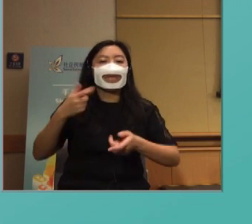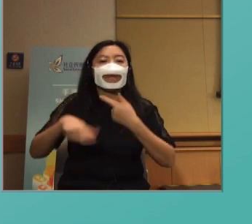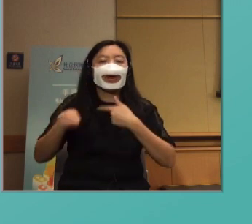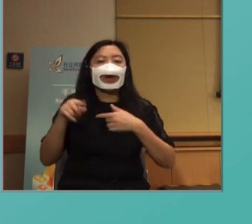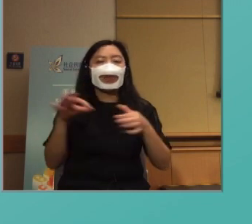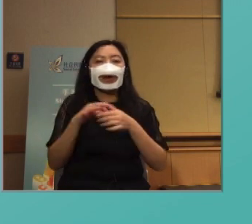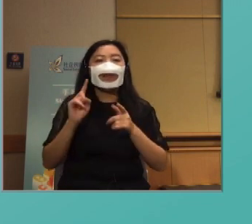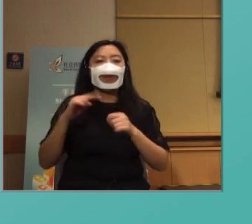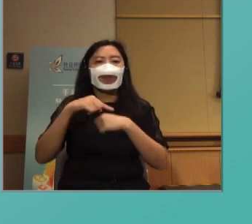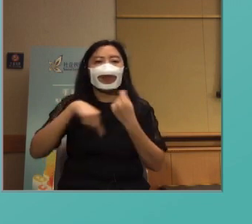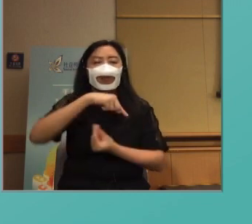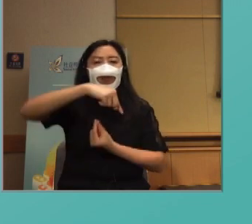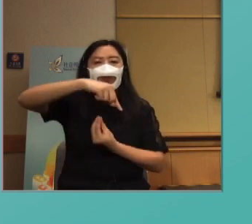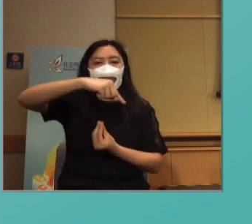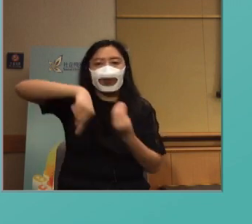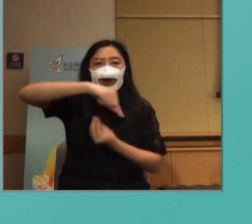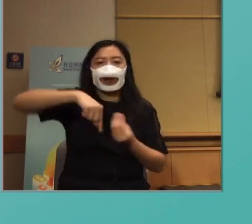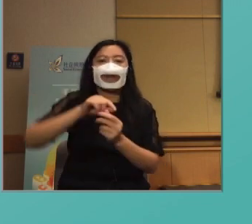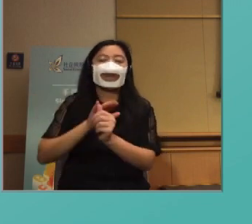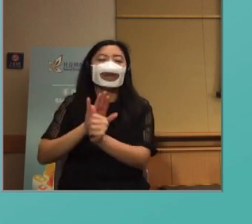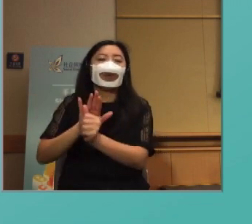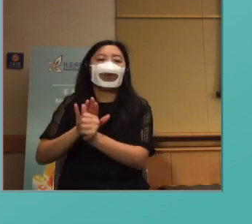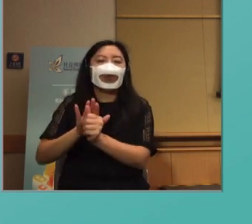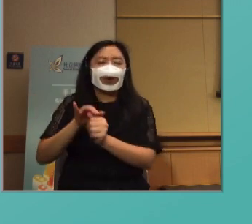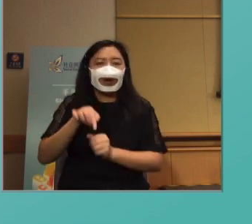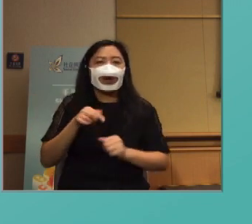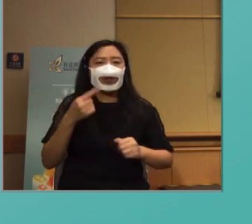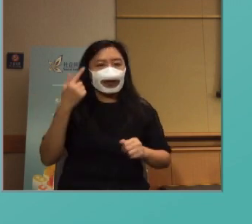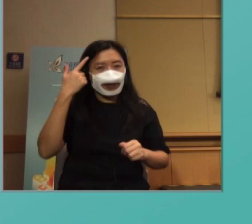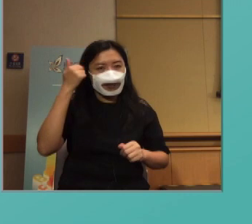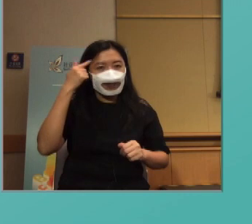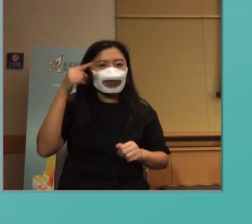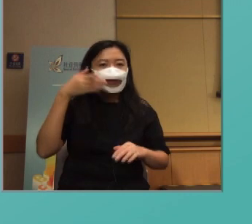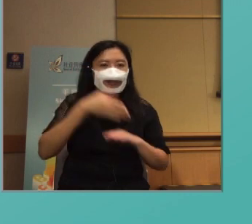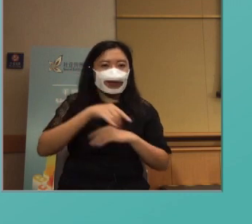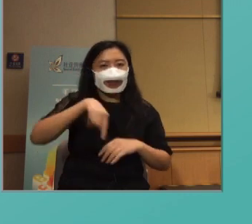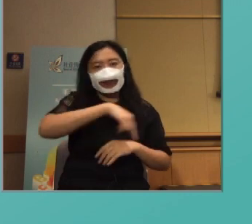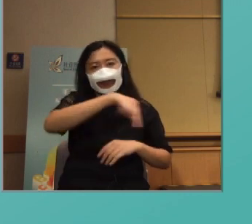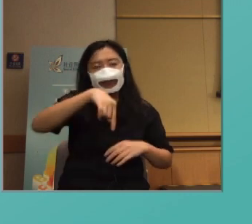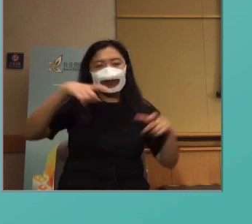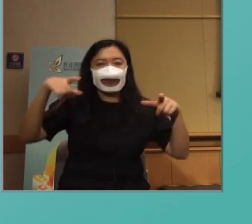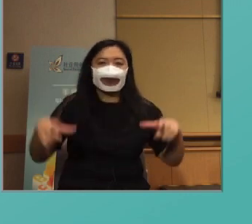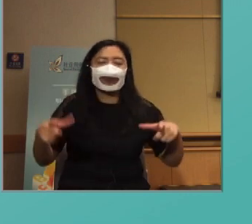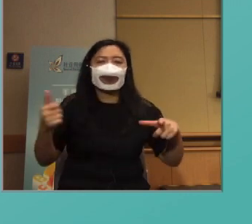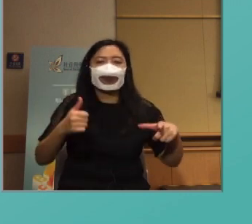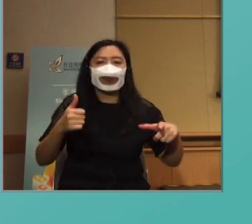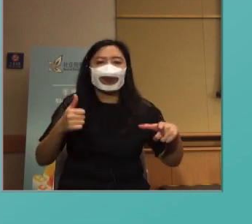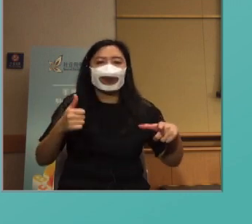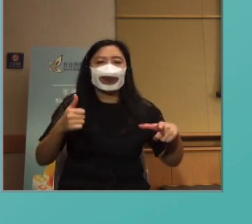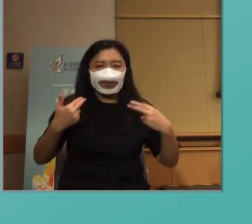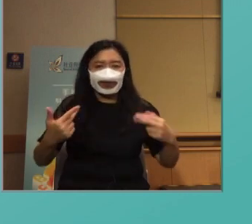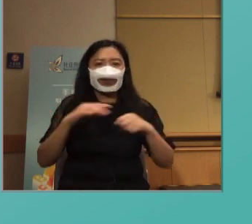focusing our community to go green and strengthening our bond to the Nori at the same